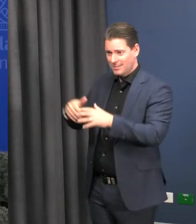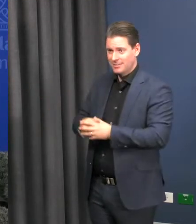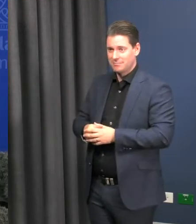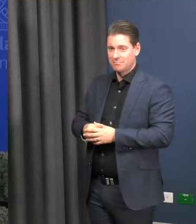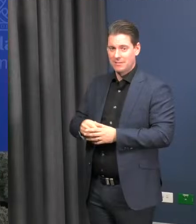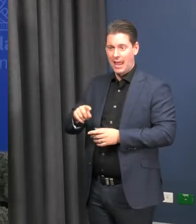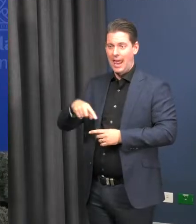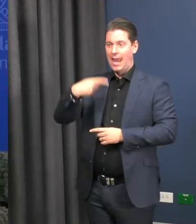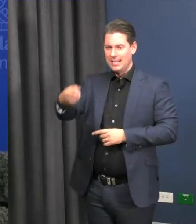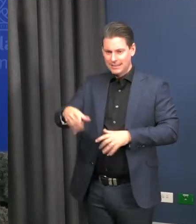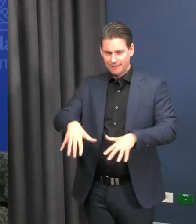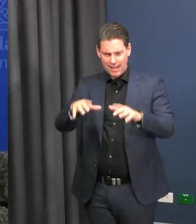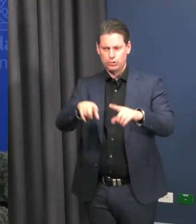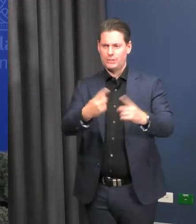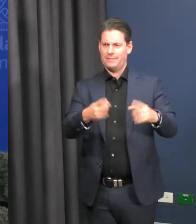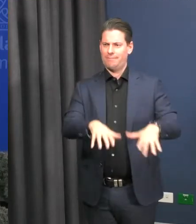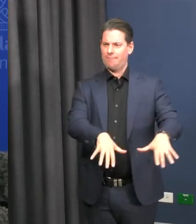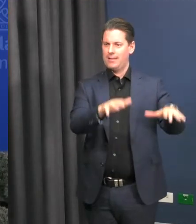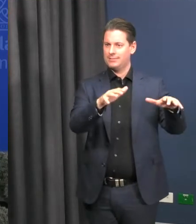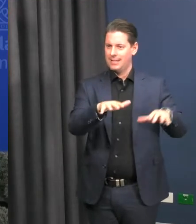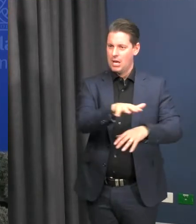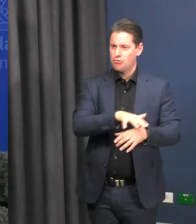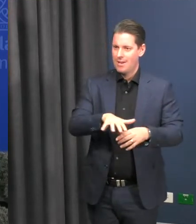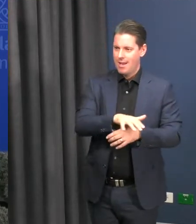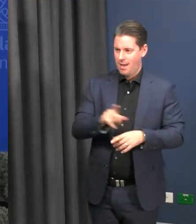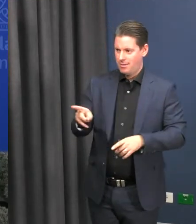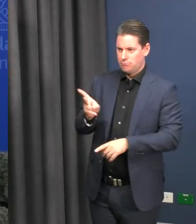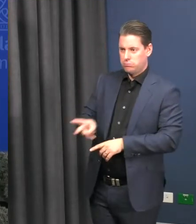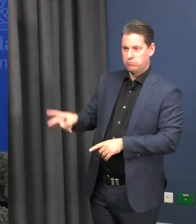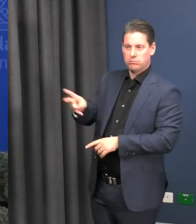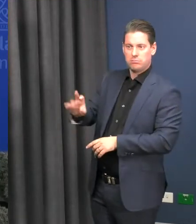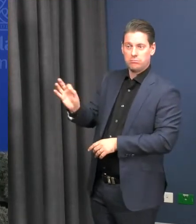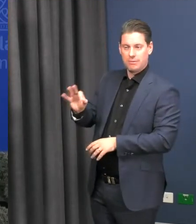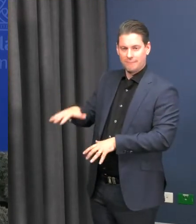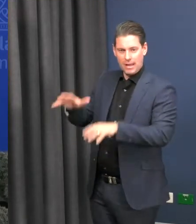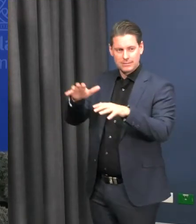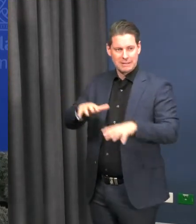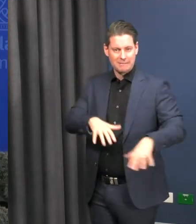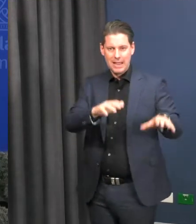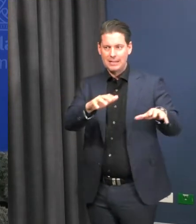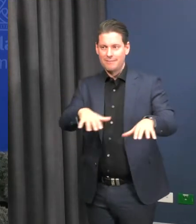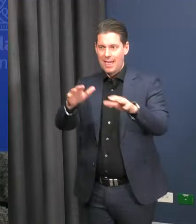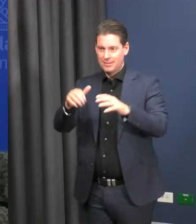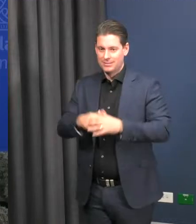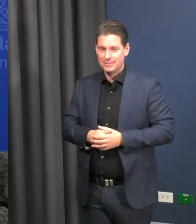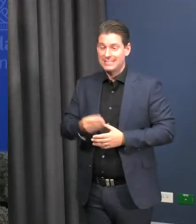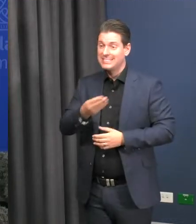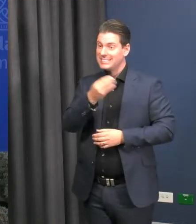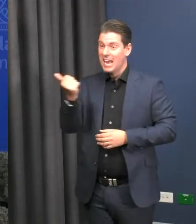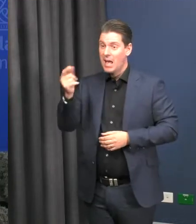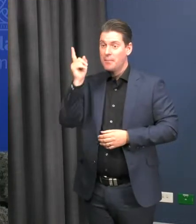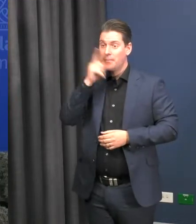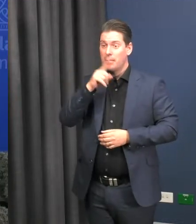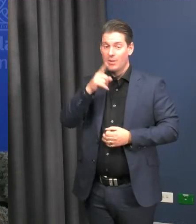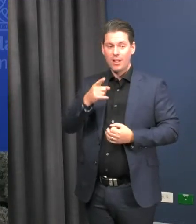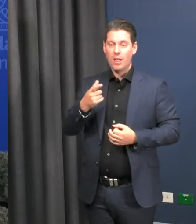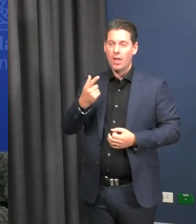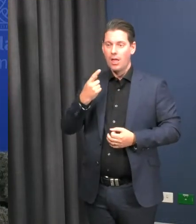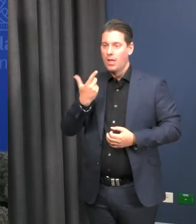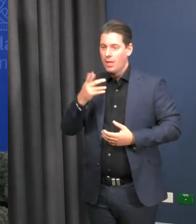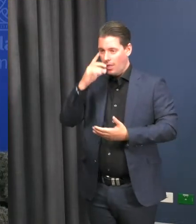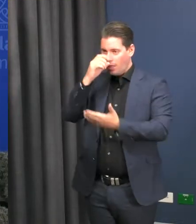not. And people from the parts that have not been impacted often go out and about on the roads to see the